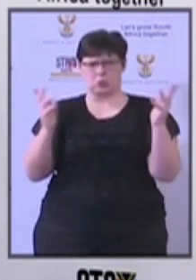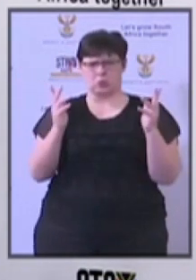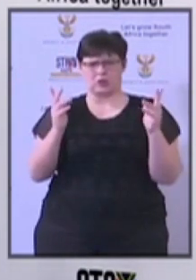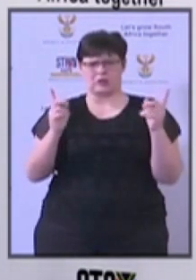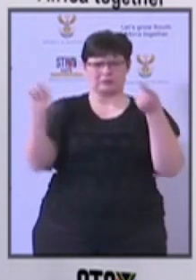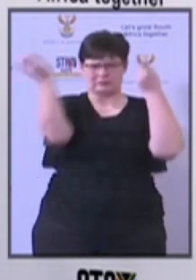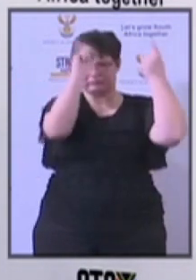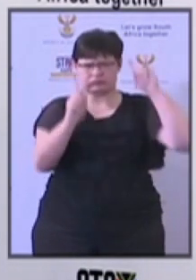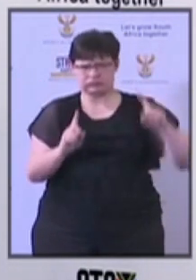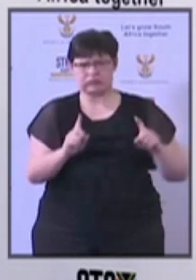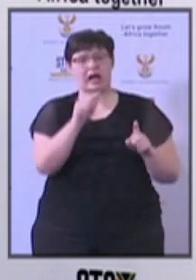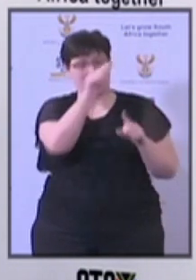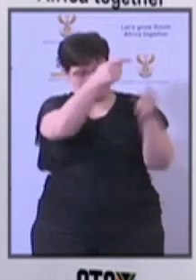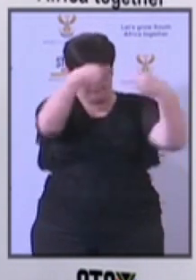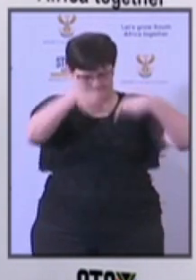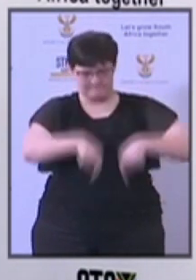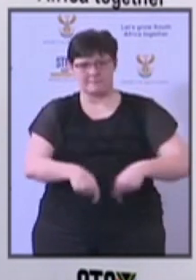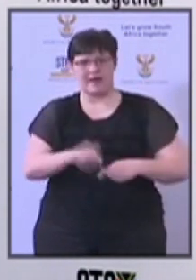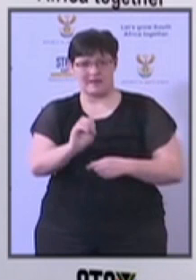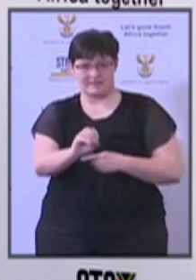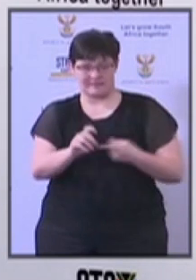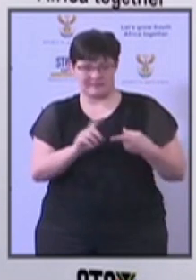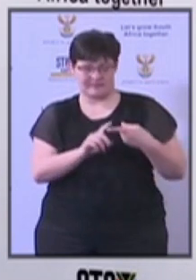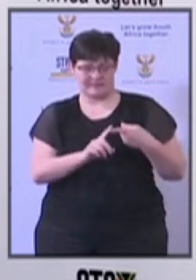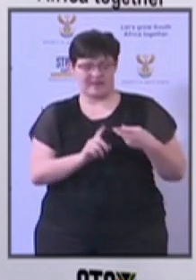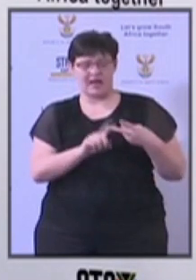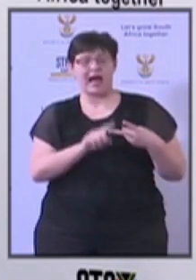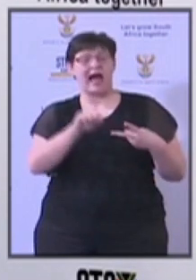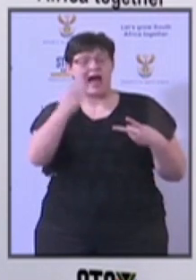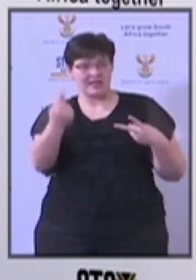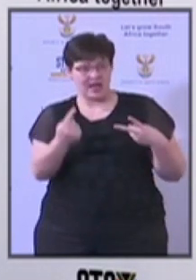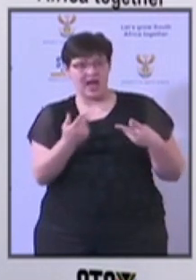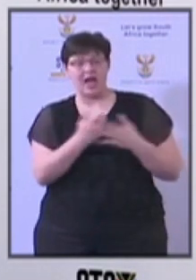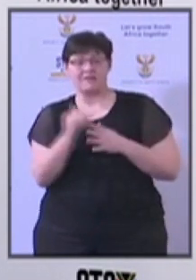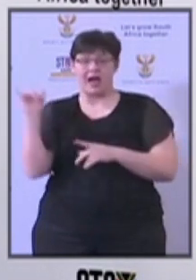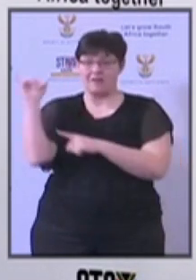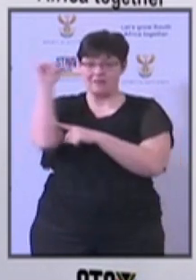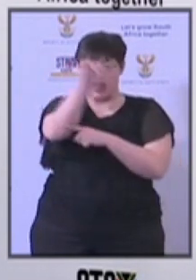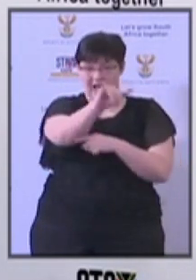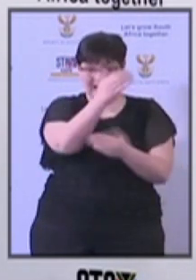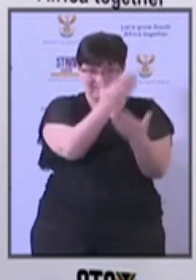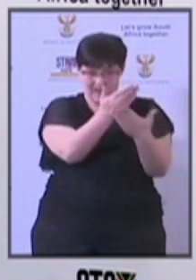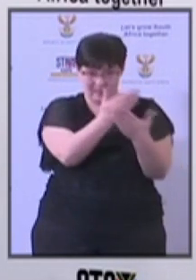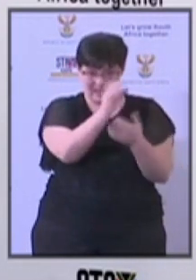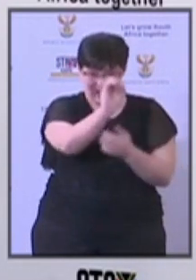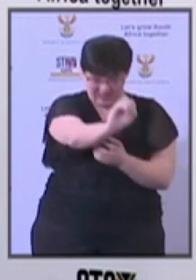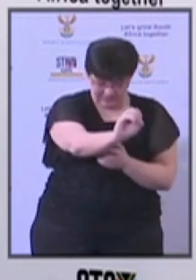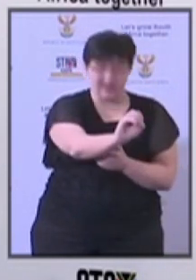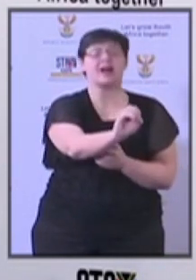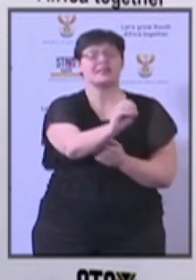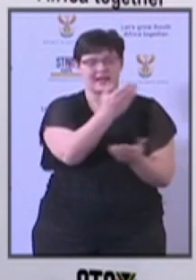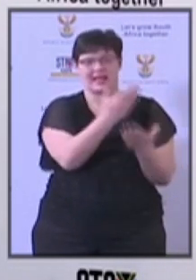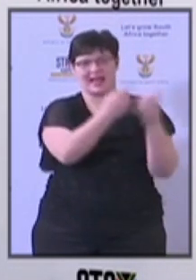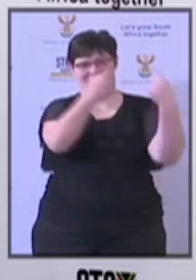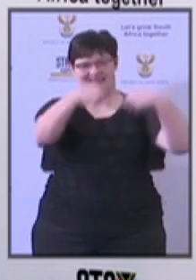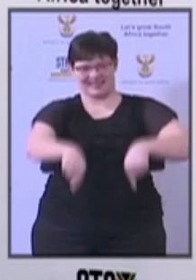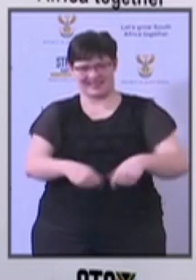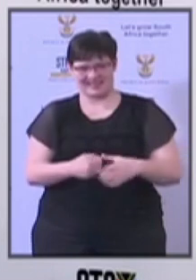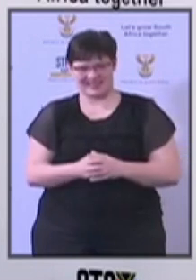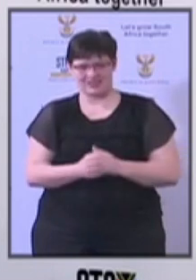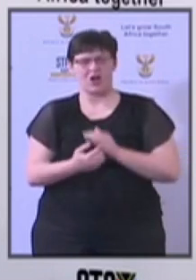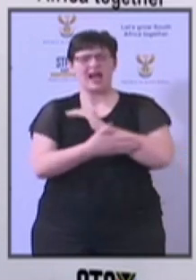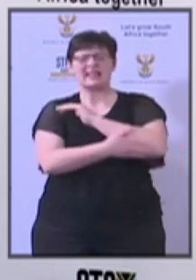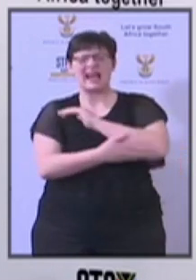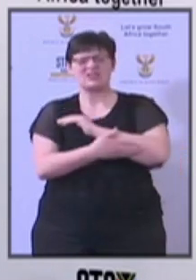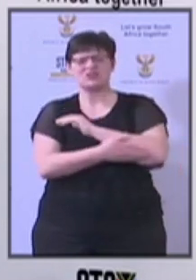the others, when they were repatriation, they could be repatriated if there's a flight. You know, countries used to,